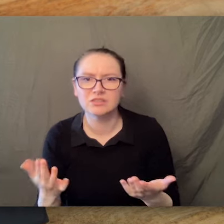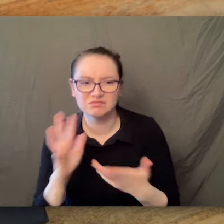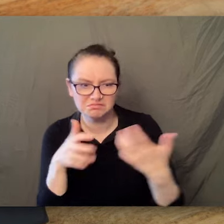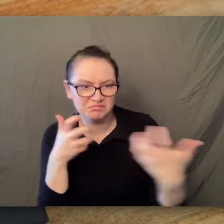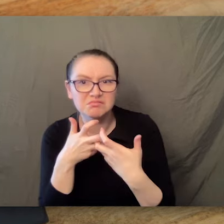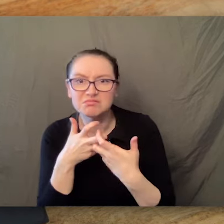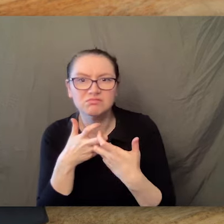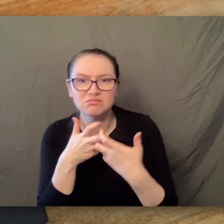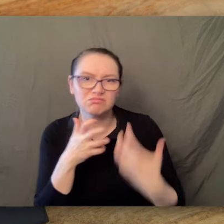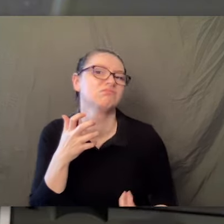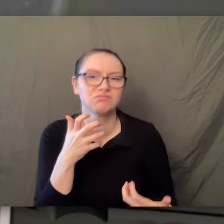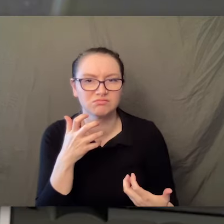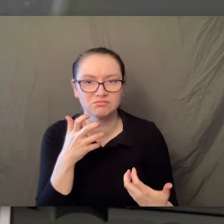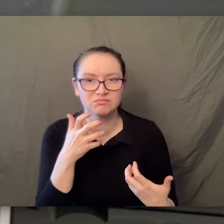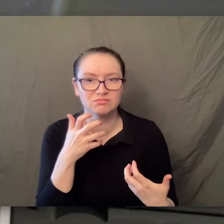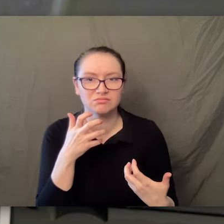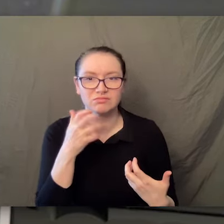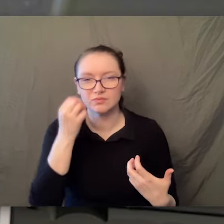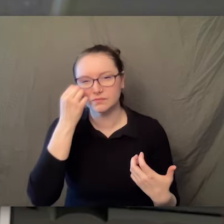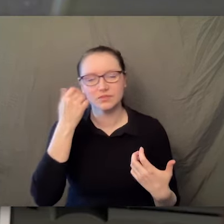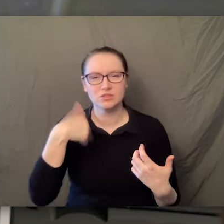here? This is not what you wanted.